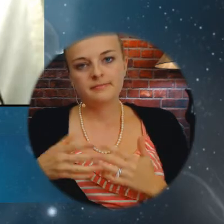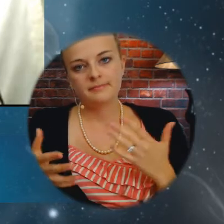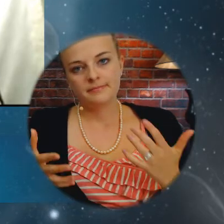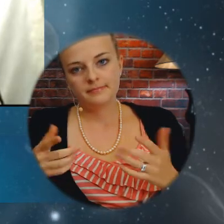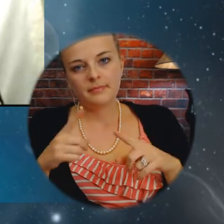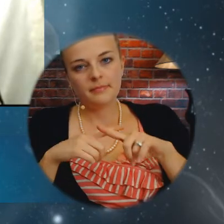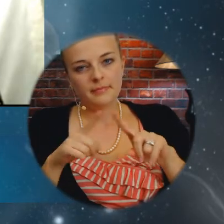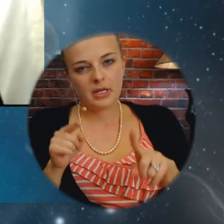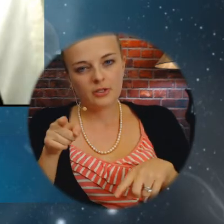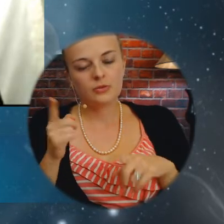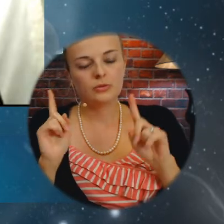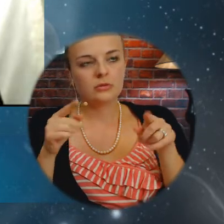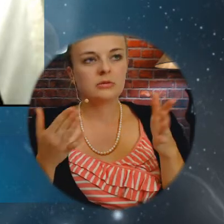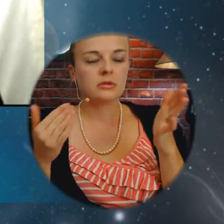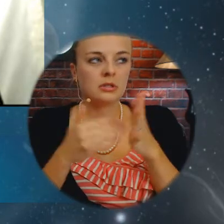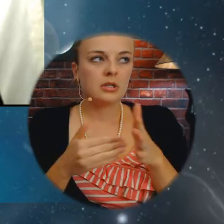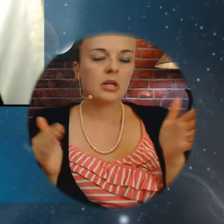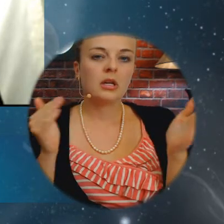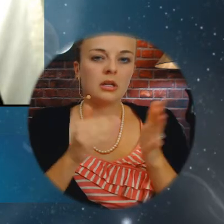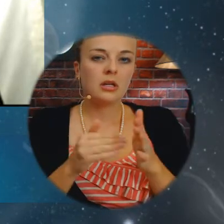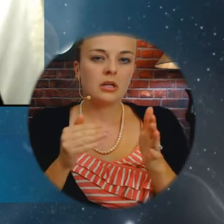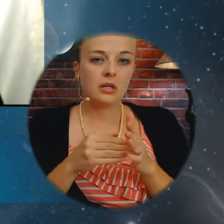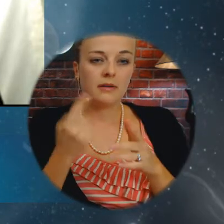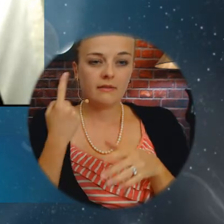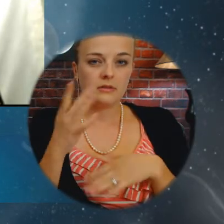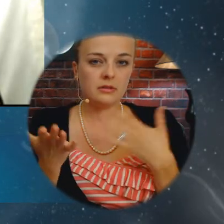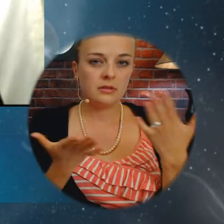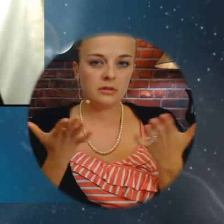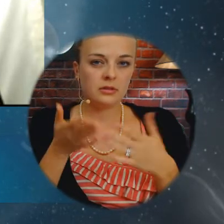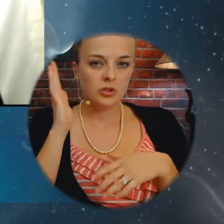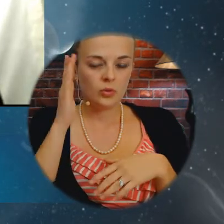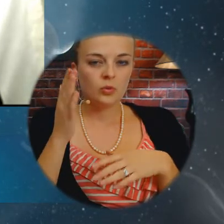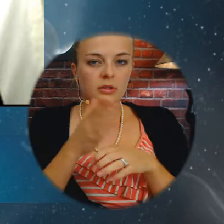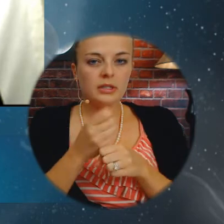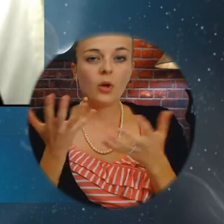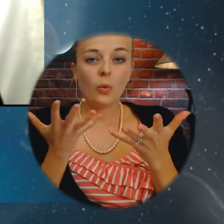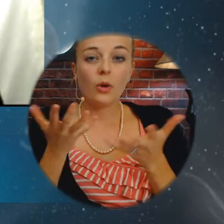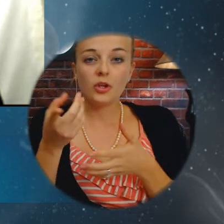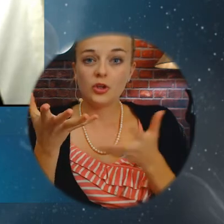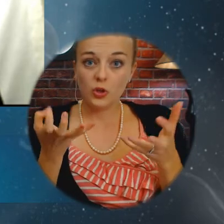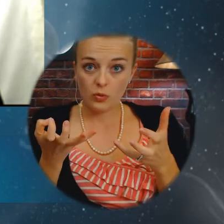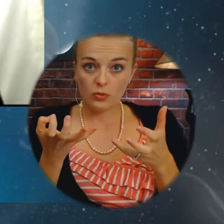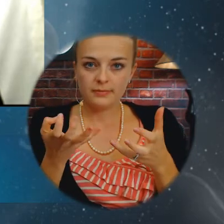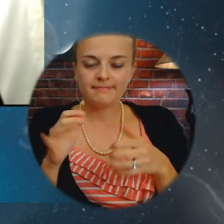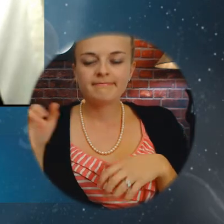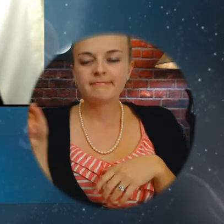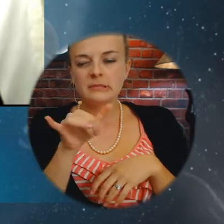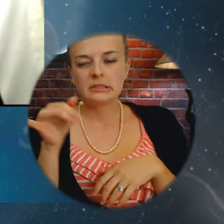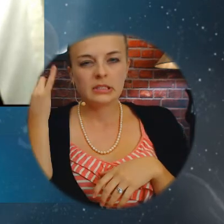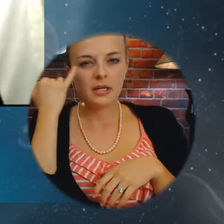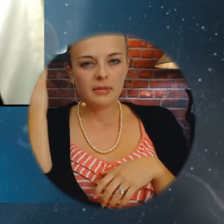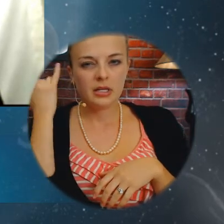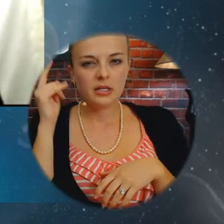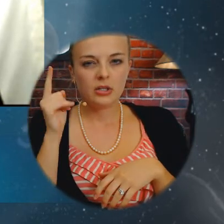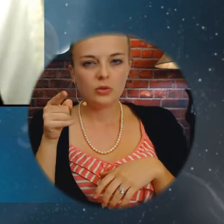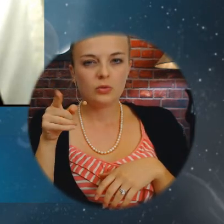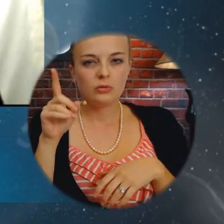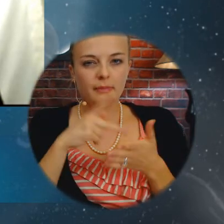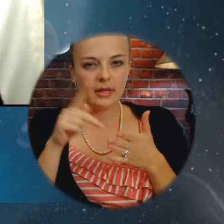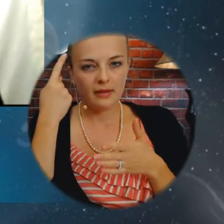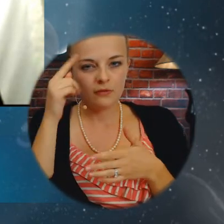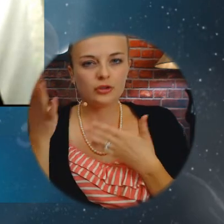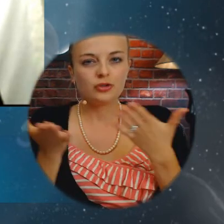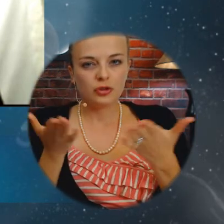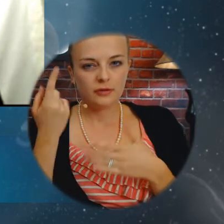But because you're going back and you're getting the service and you're going to get those results that you're looking for, that's really what's the biggest part about the price.